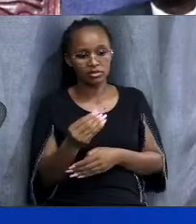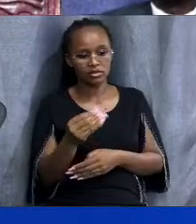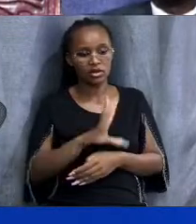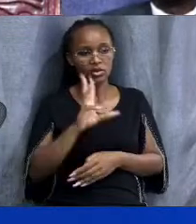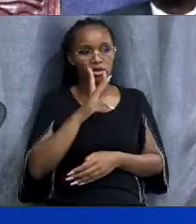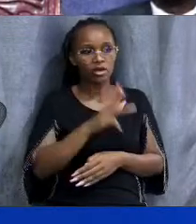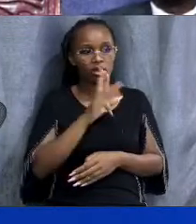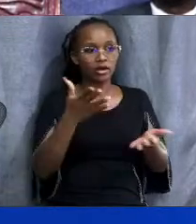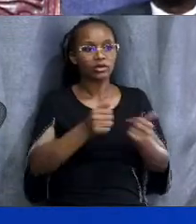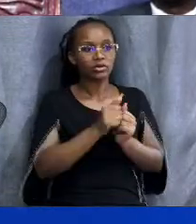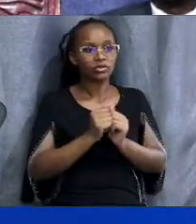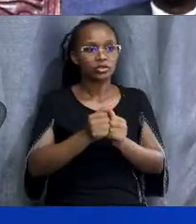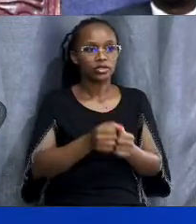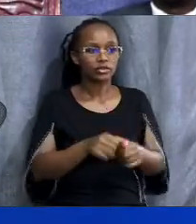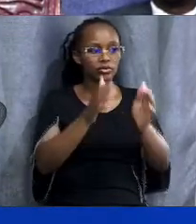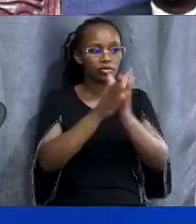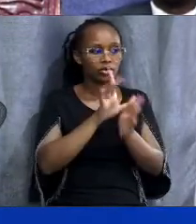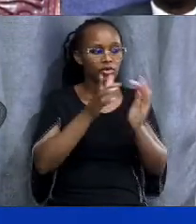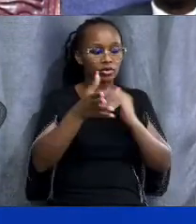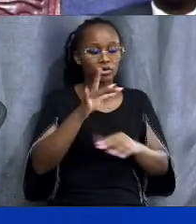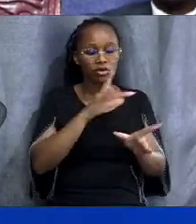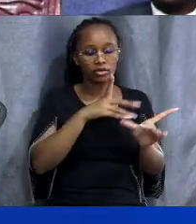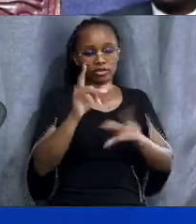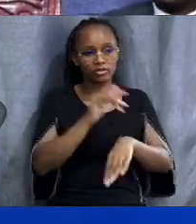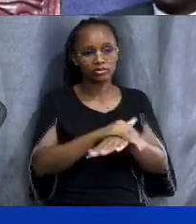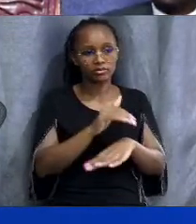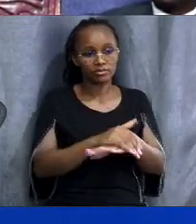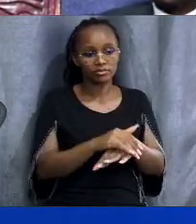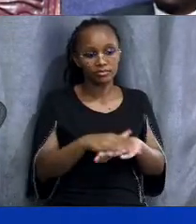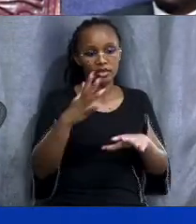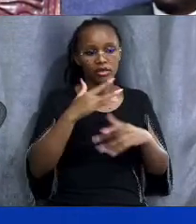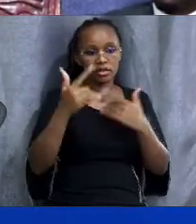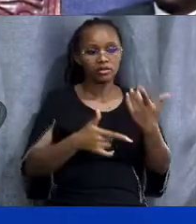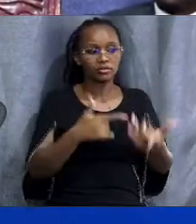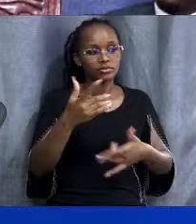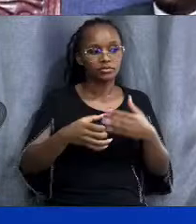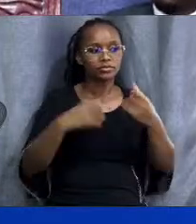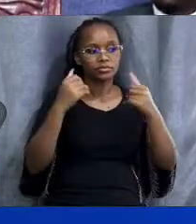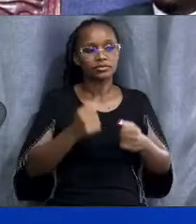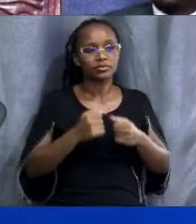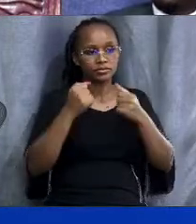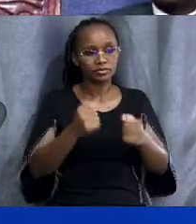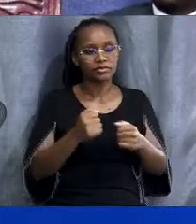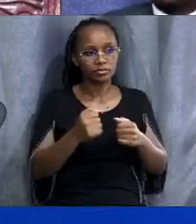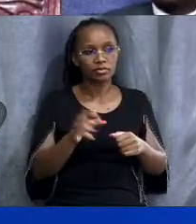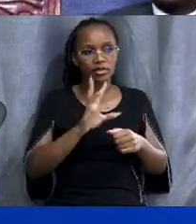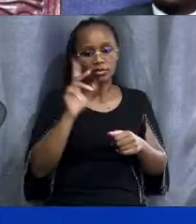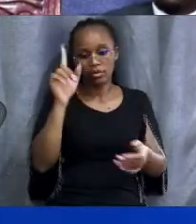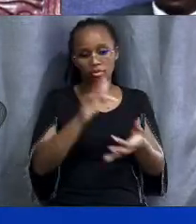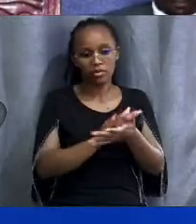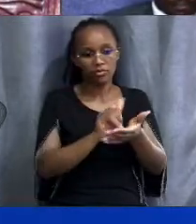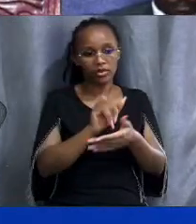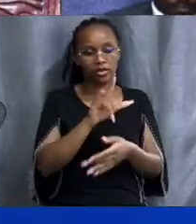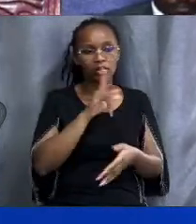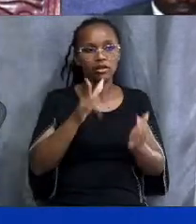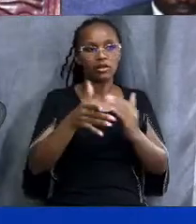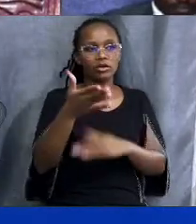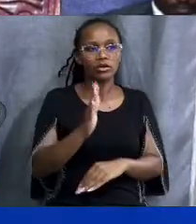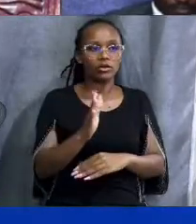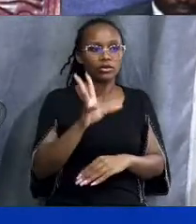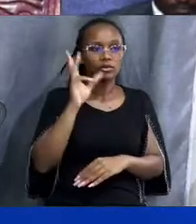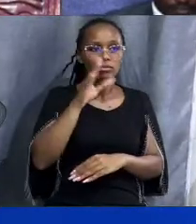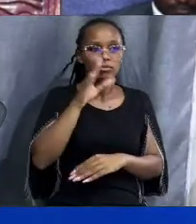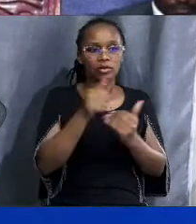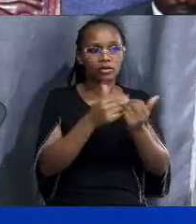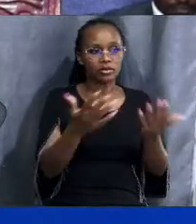we are together na nitoi gai ne guthia kimwikaga wega na ne guthia kimuheaga hinya, and we believe that God is